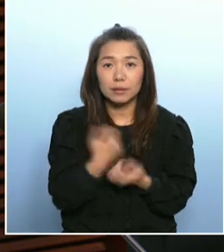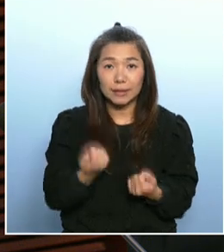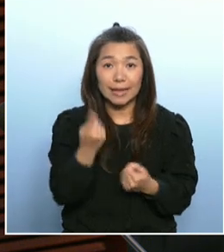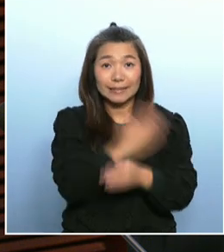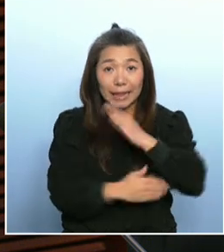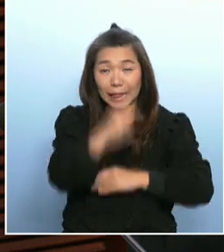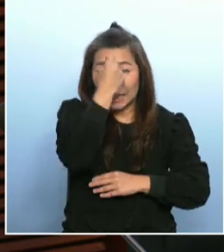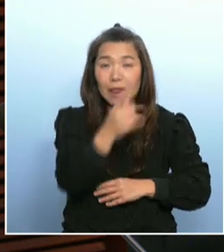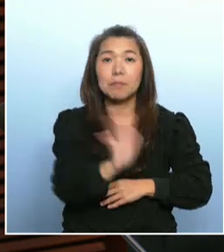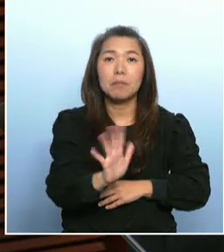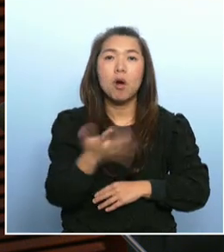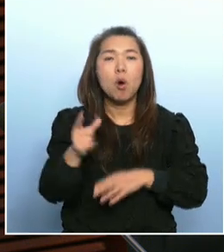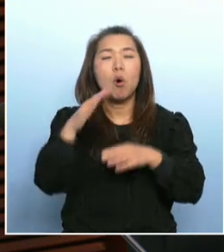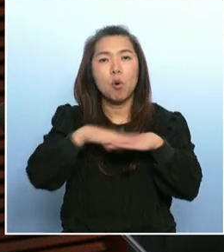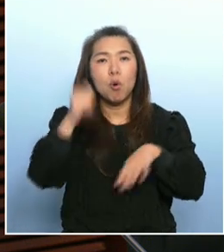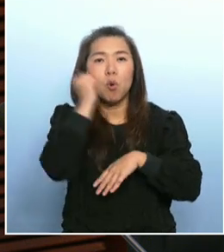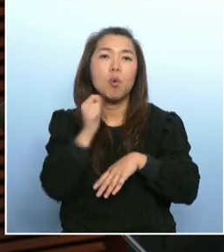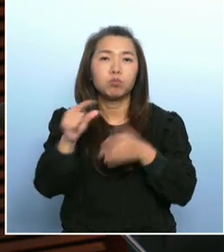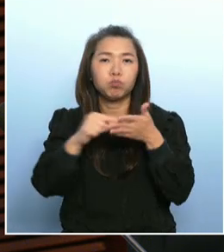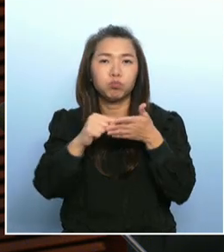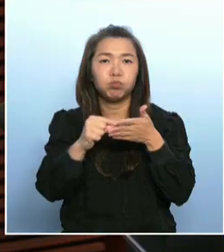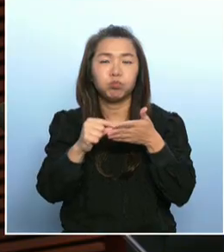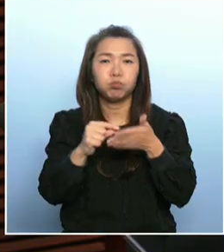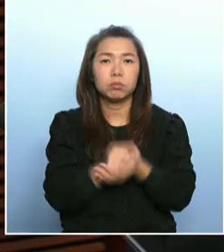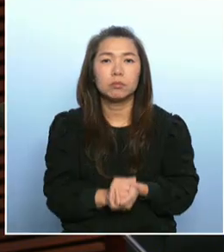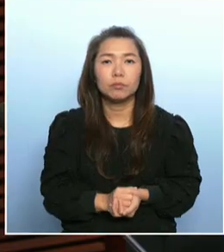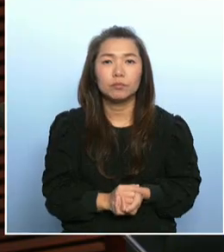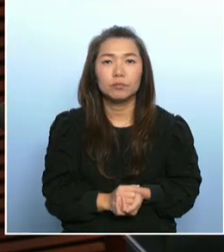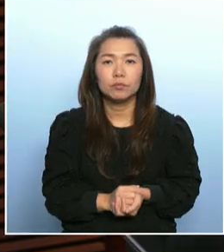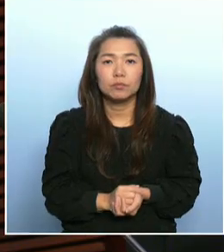residential care homes are working on it. Because this